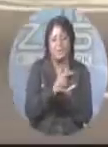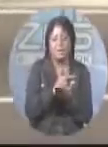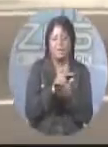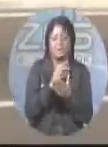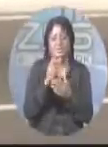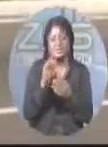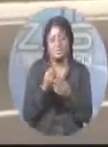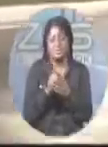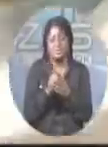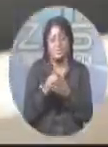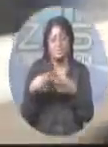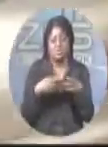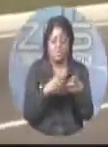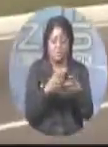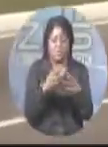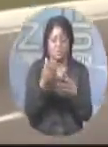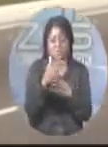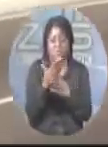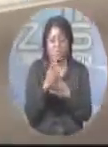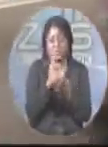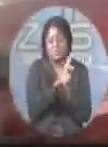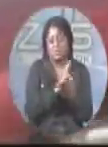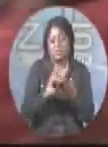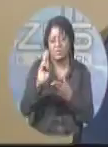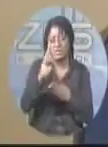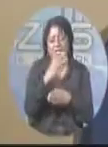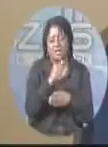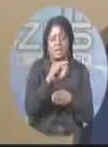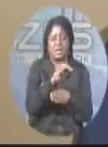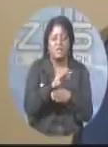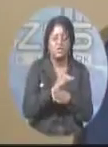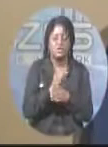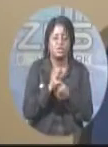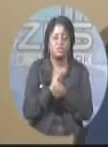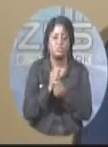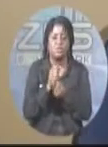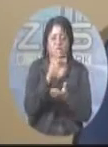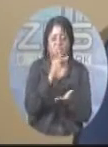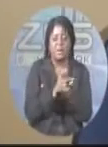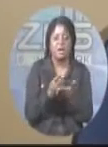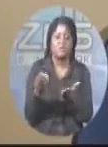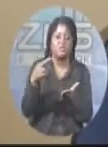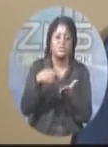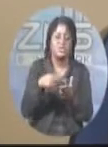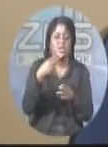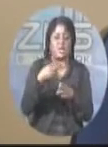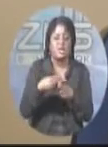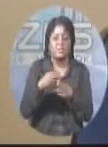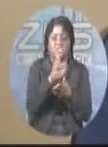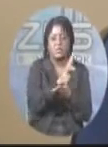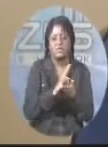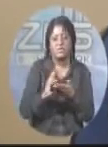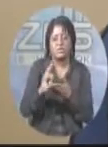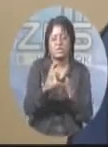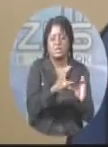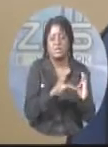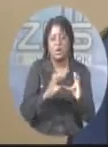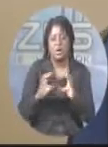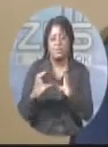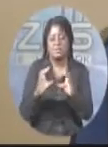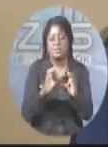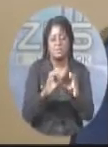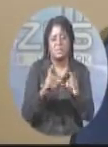between the university and the National Sports Park will be renamed to University Commons at the same time as